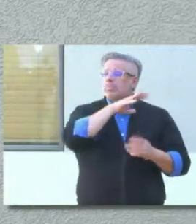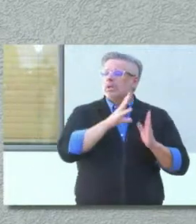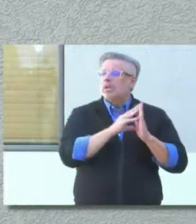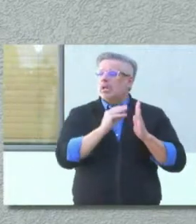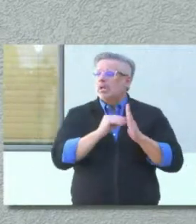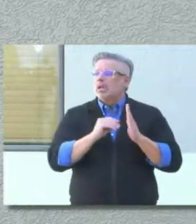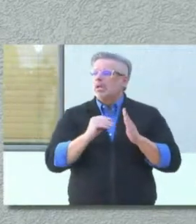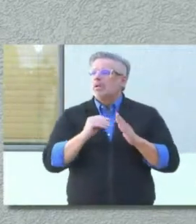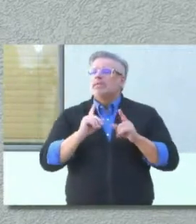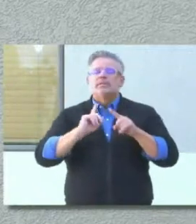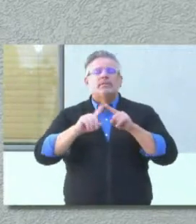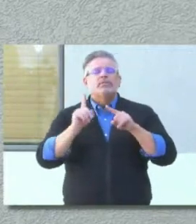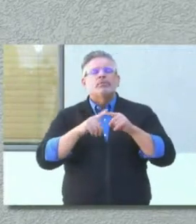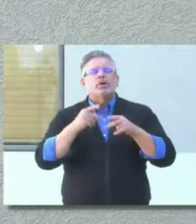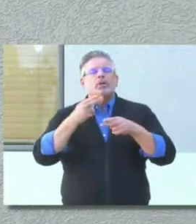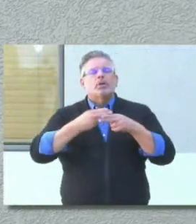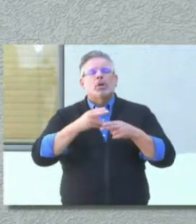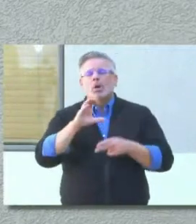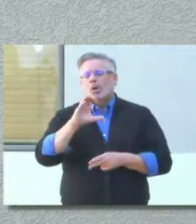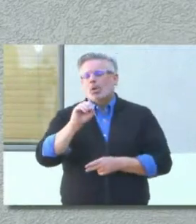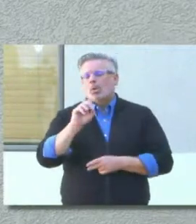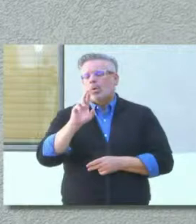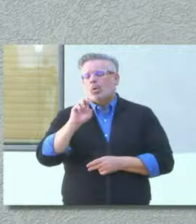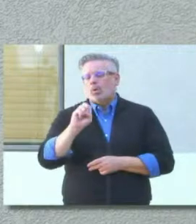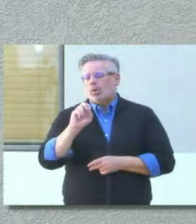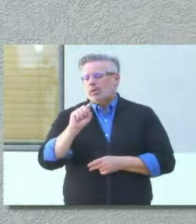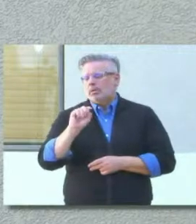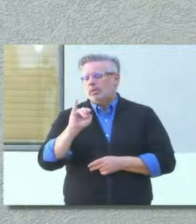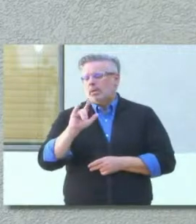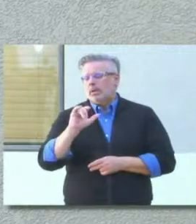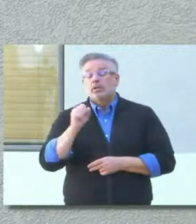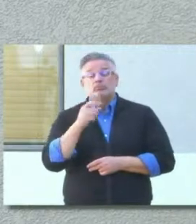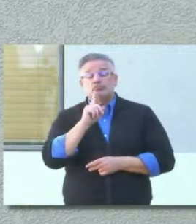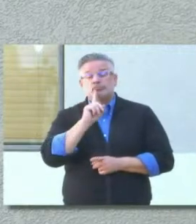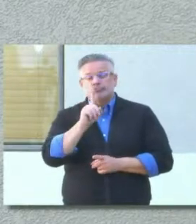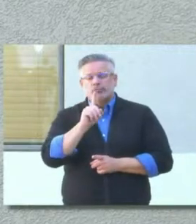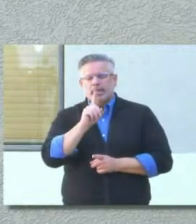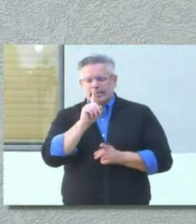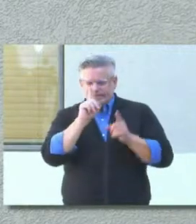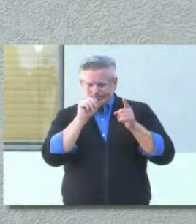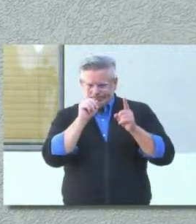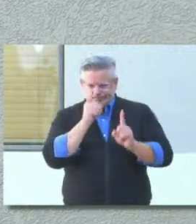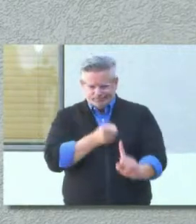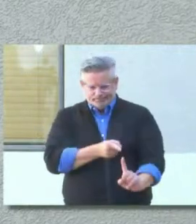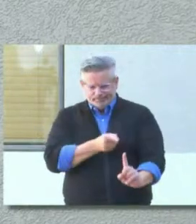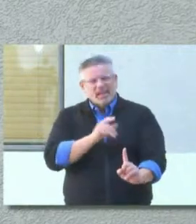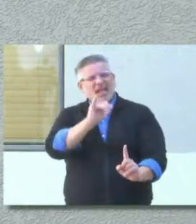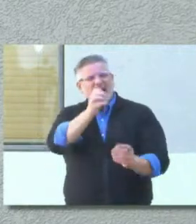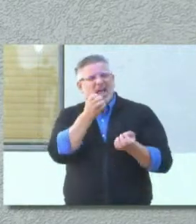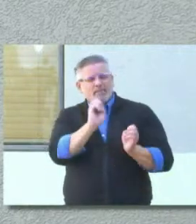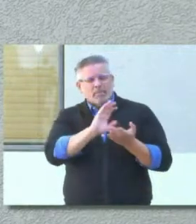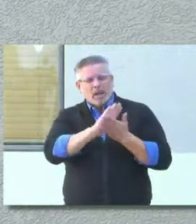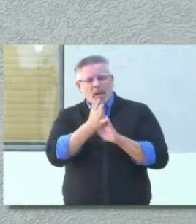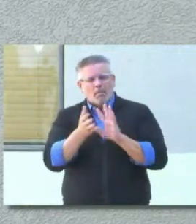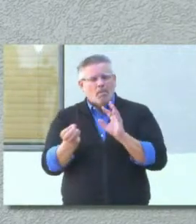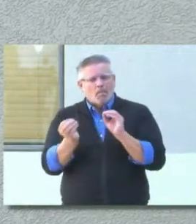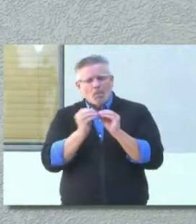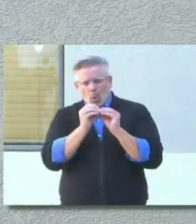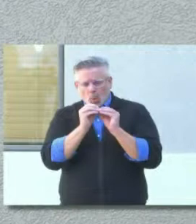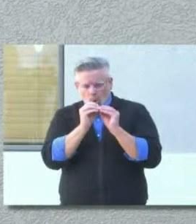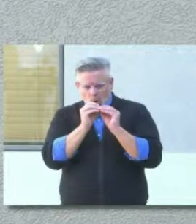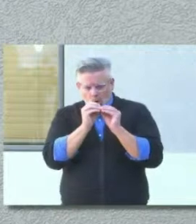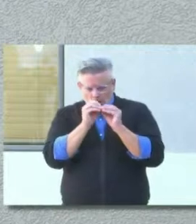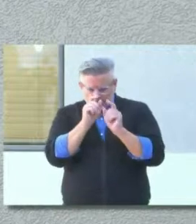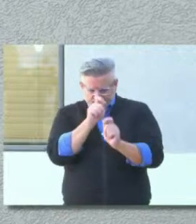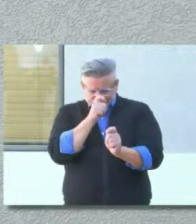different nomenclature around quartiles to really target our efforts and to become more granular in